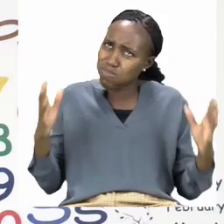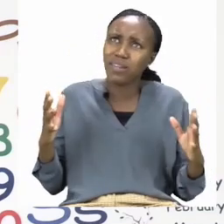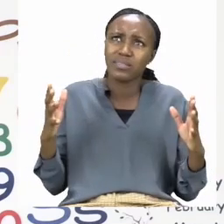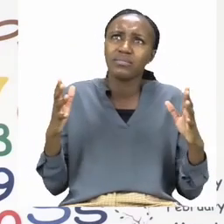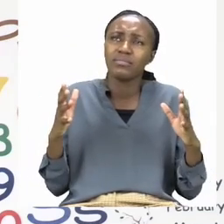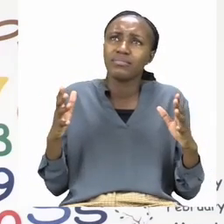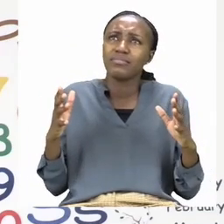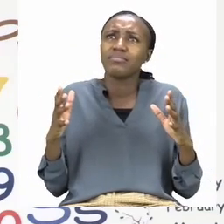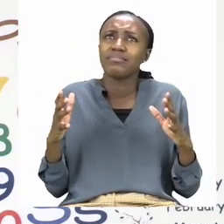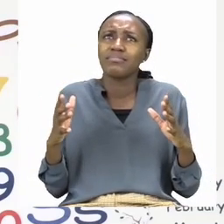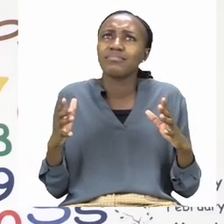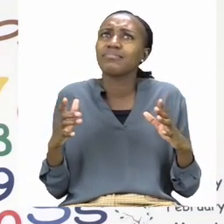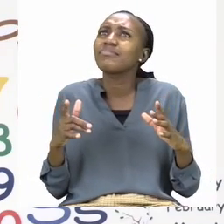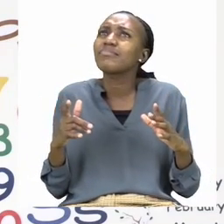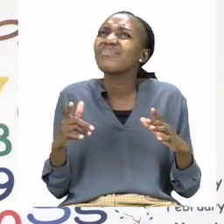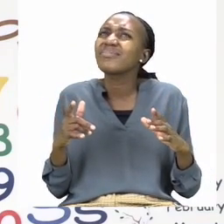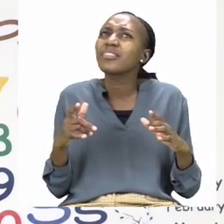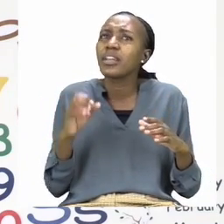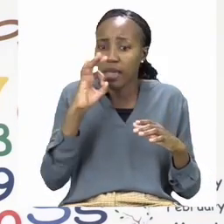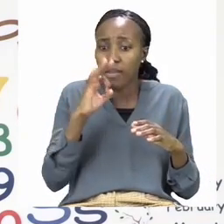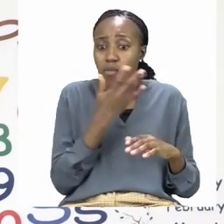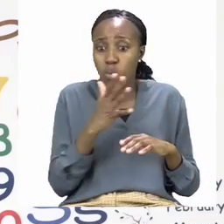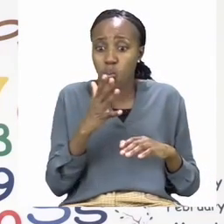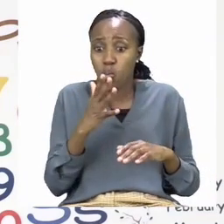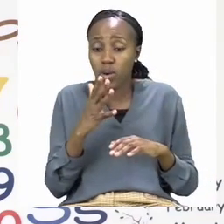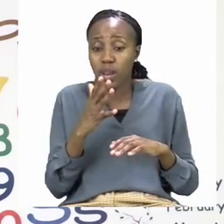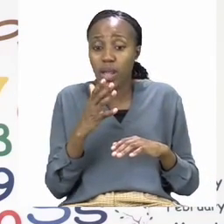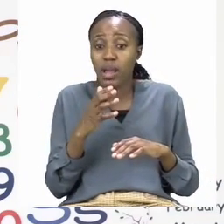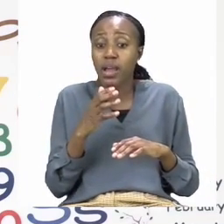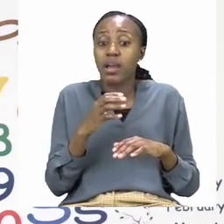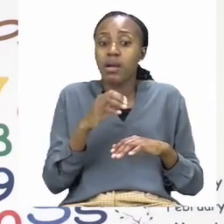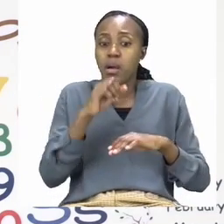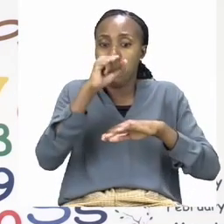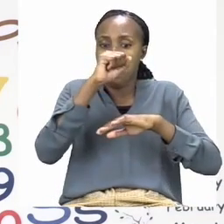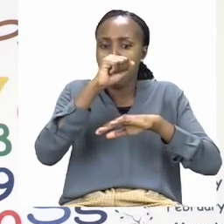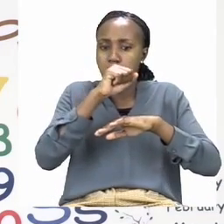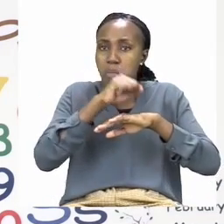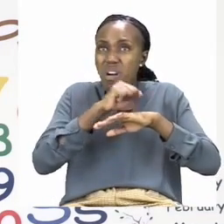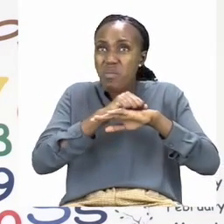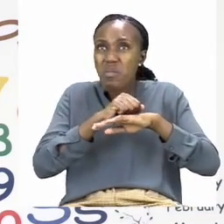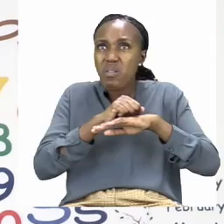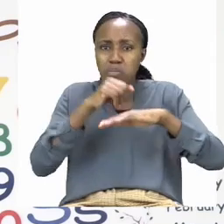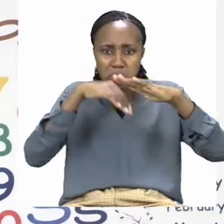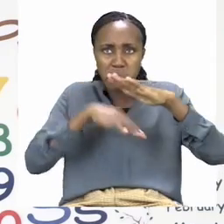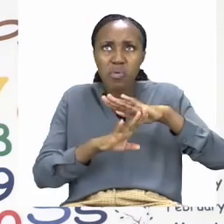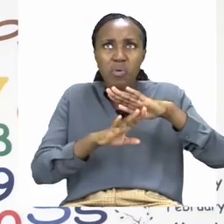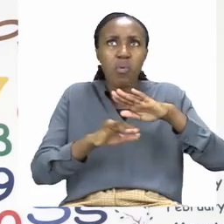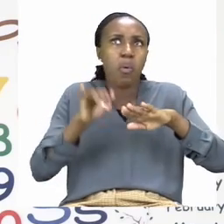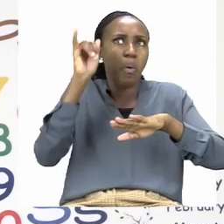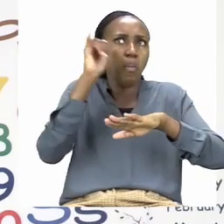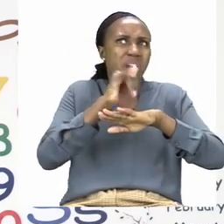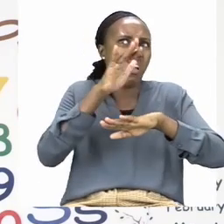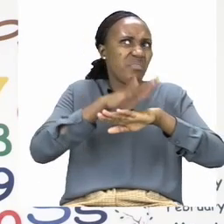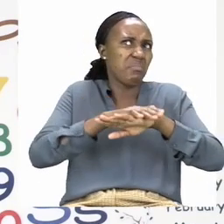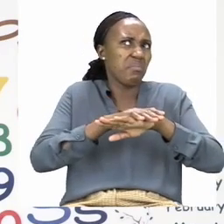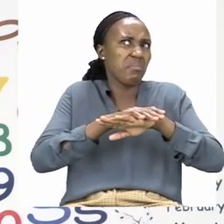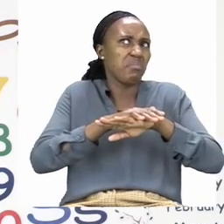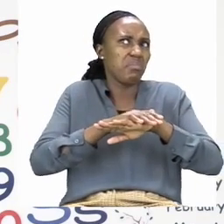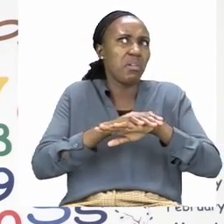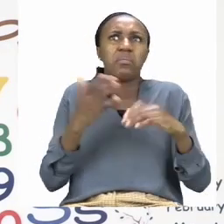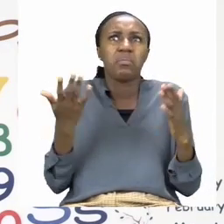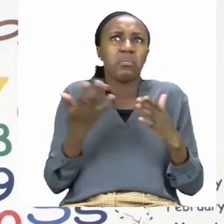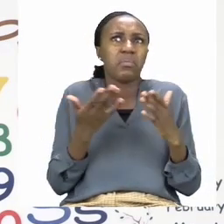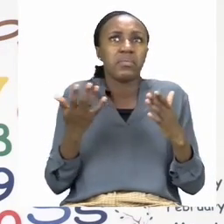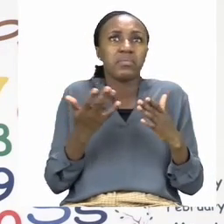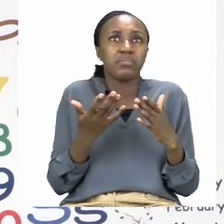if you put the rock in the glass, will the rock float or will it sink?